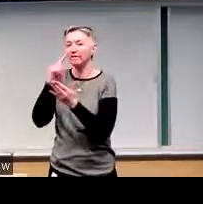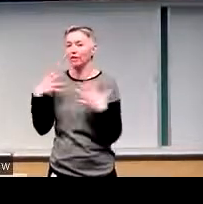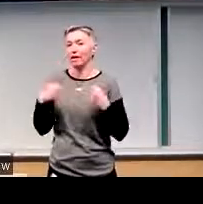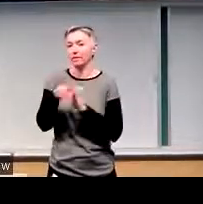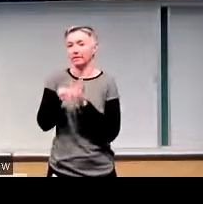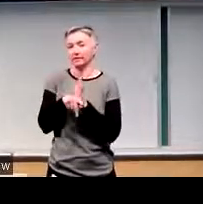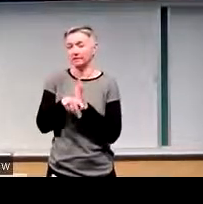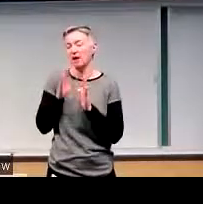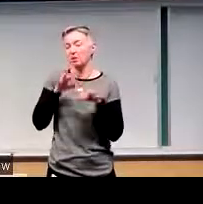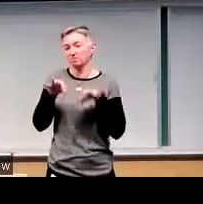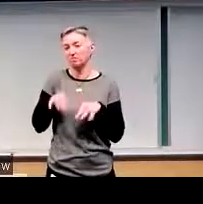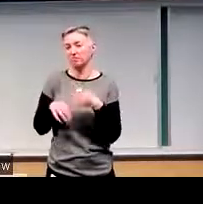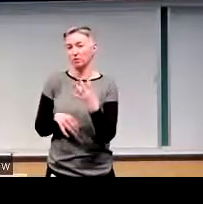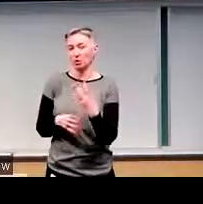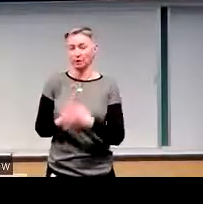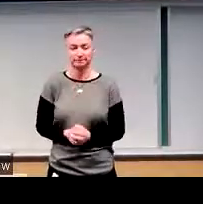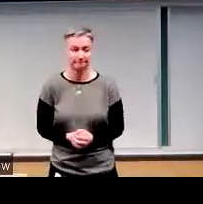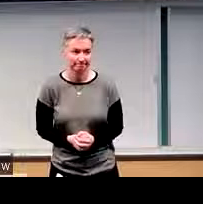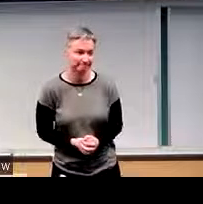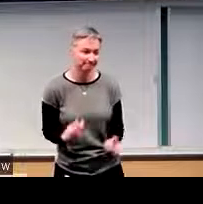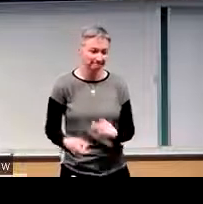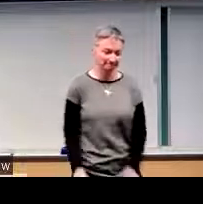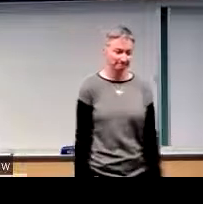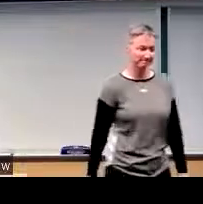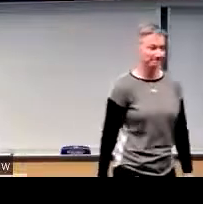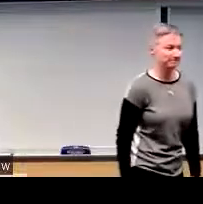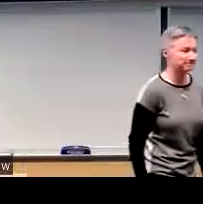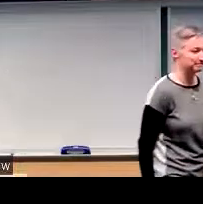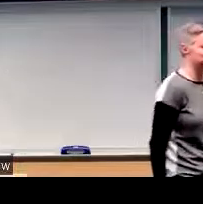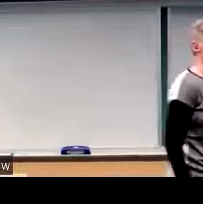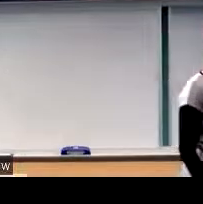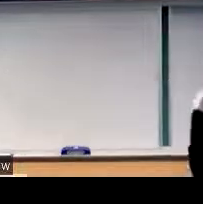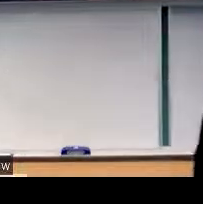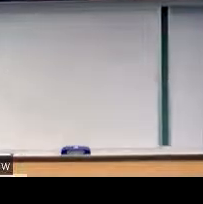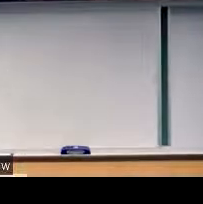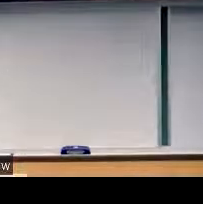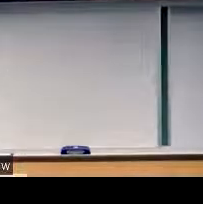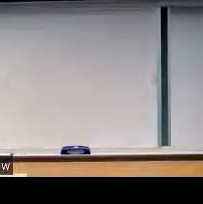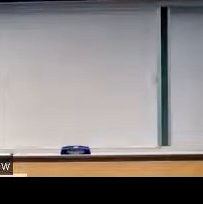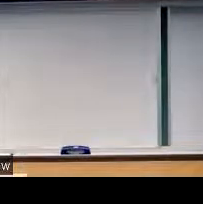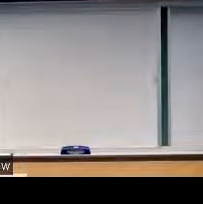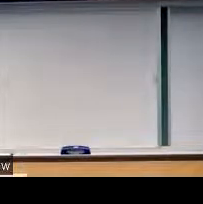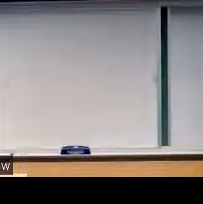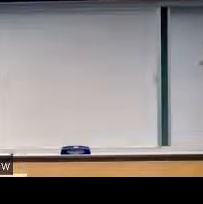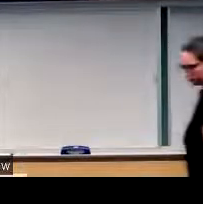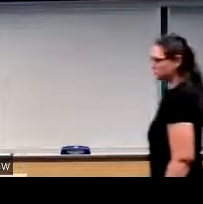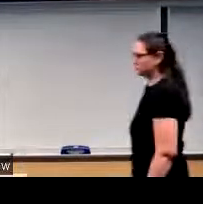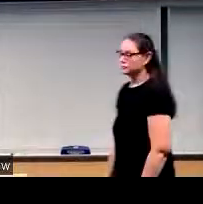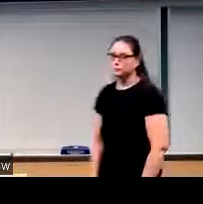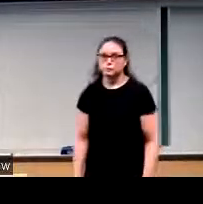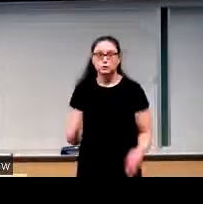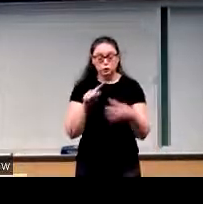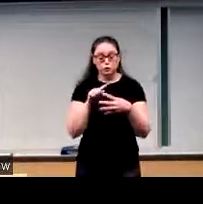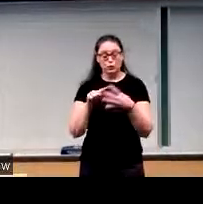describe 4 of them. So starting with housing, one of the proposed policies for addressing